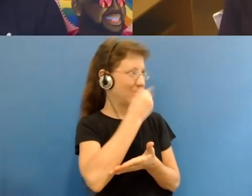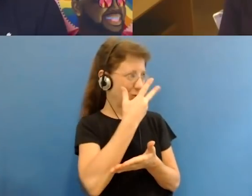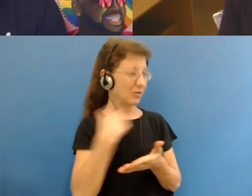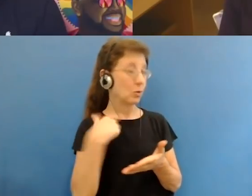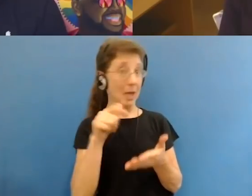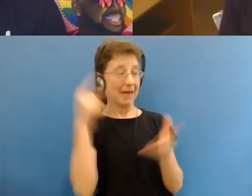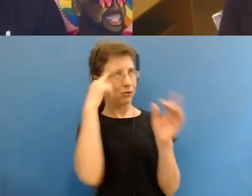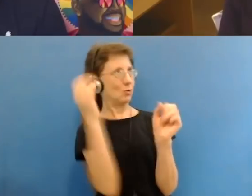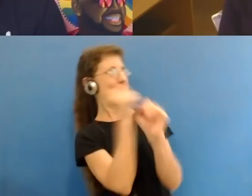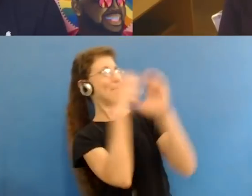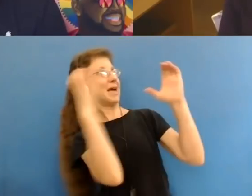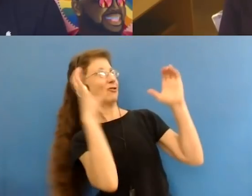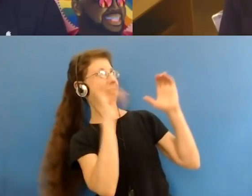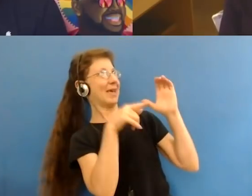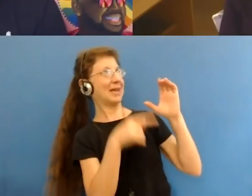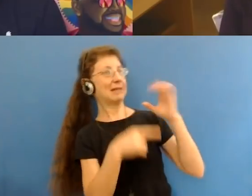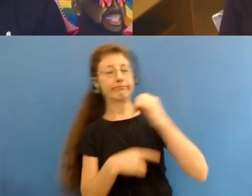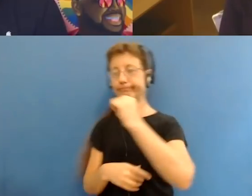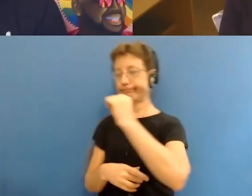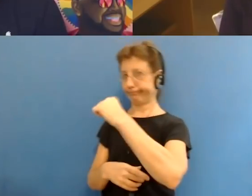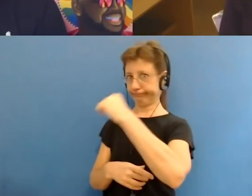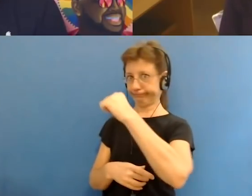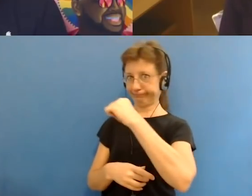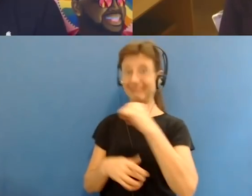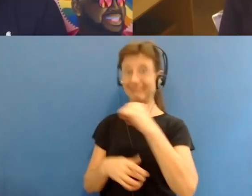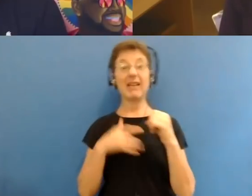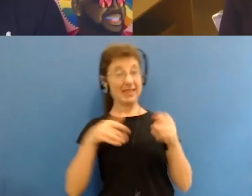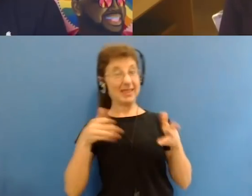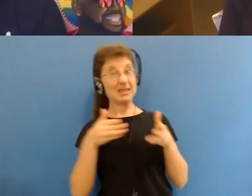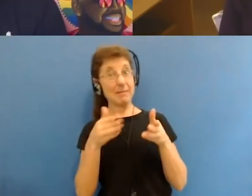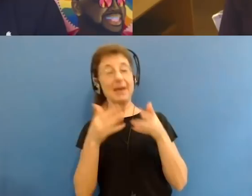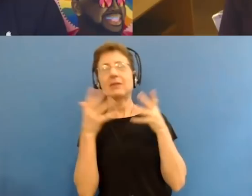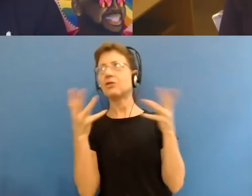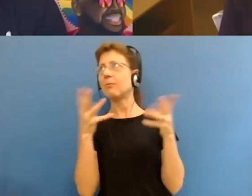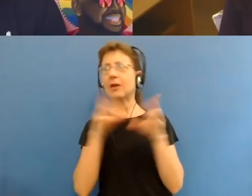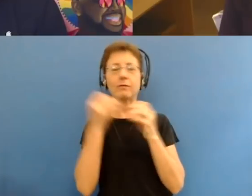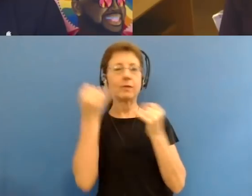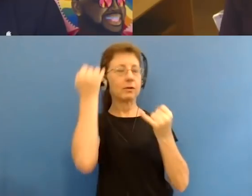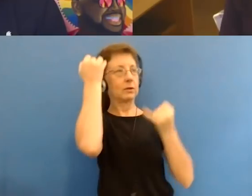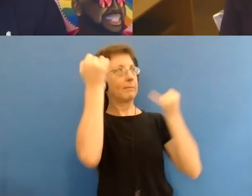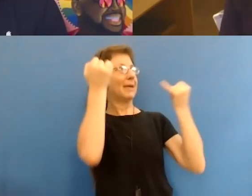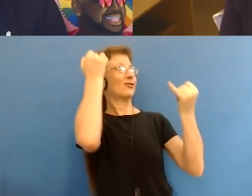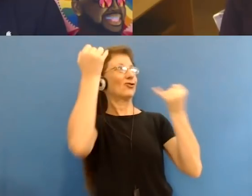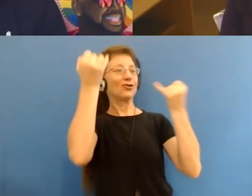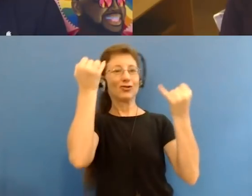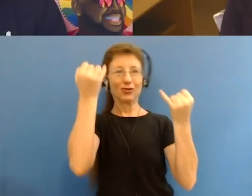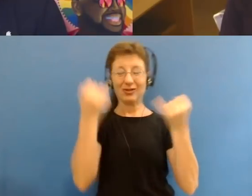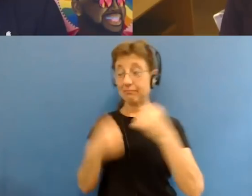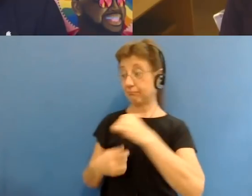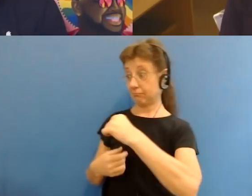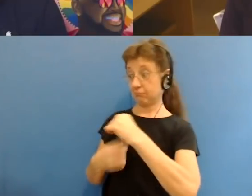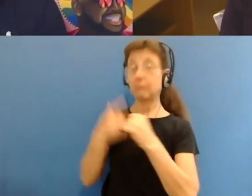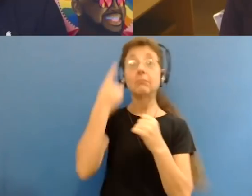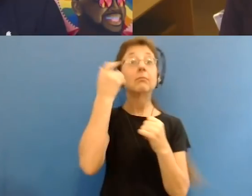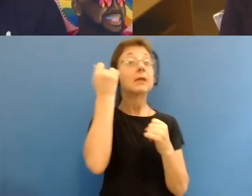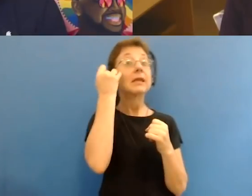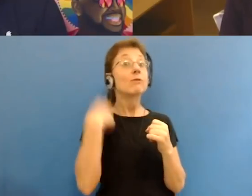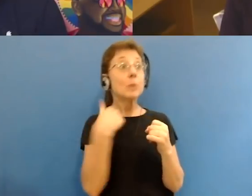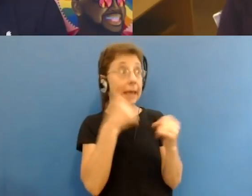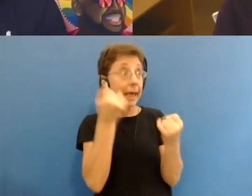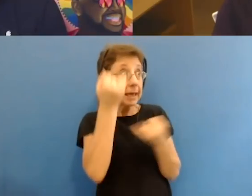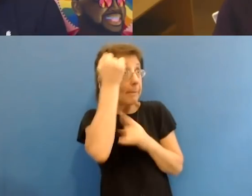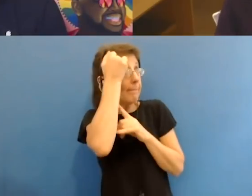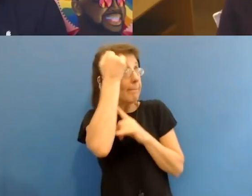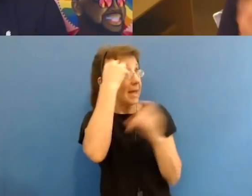I feel like so much of this path is imagination. And it's because if we can imagine it, it's already